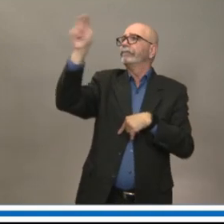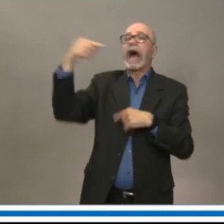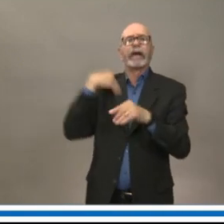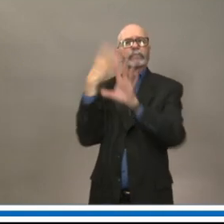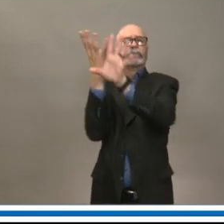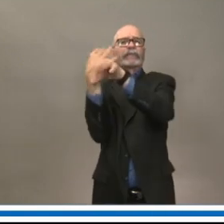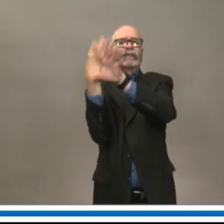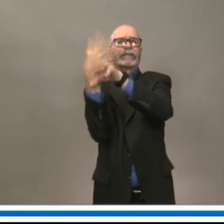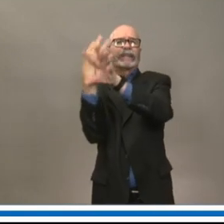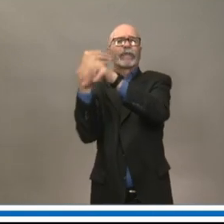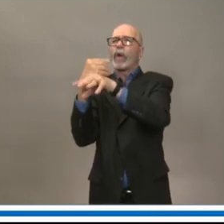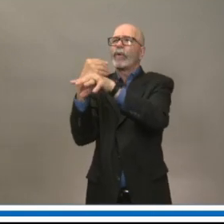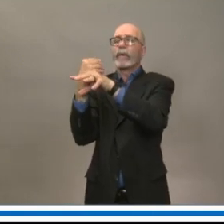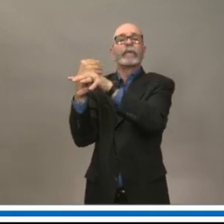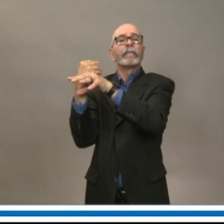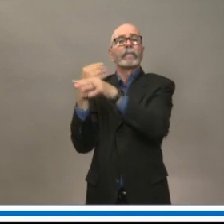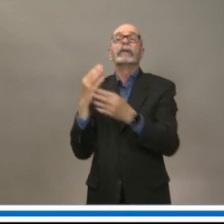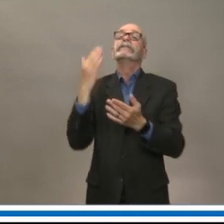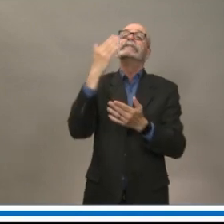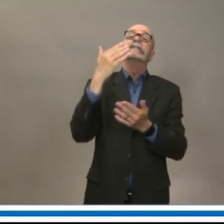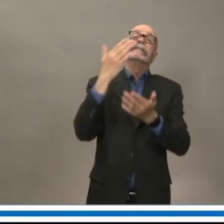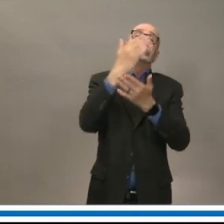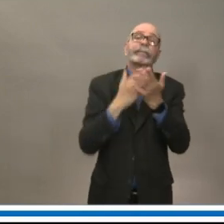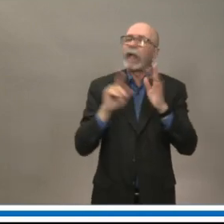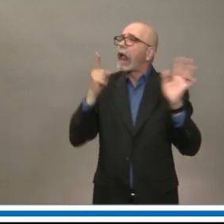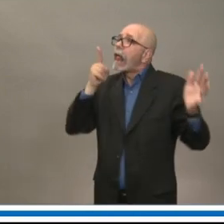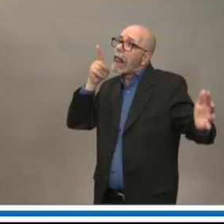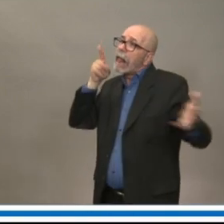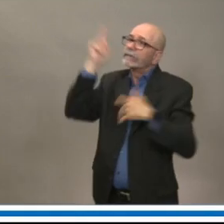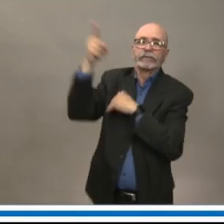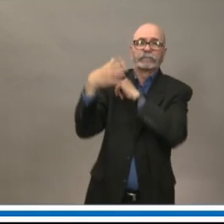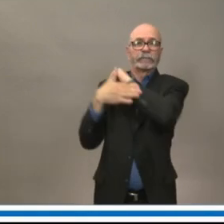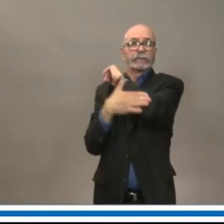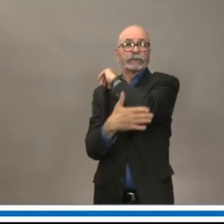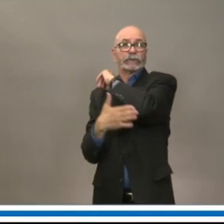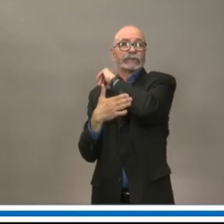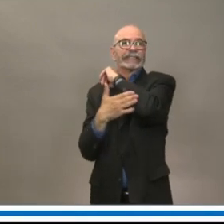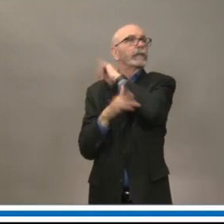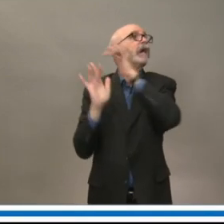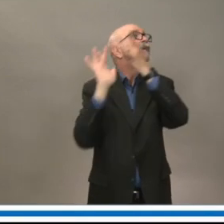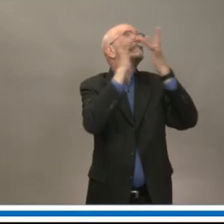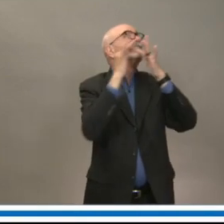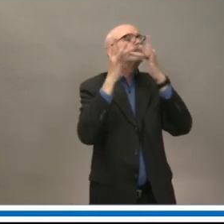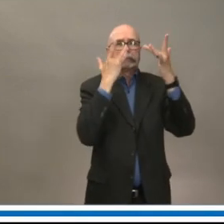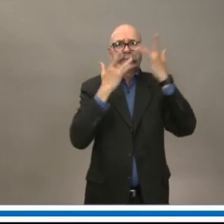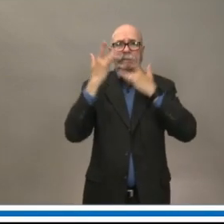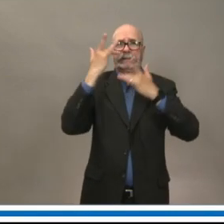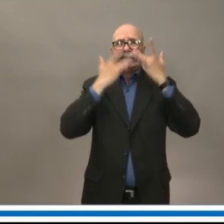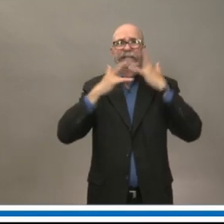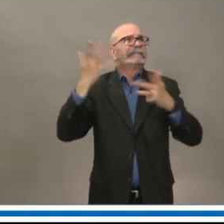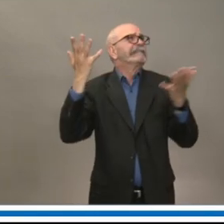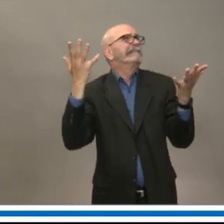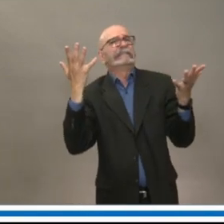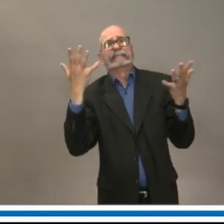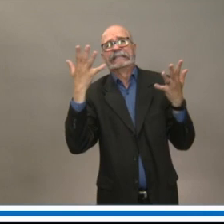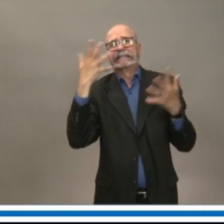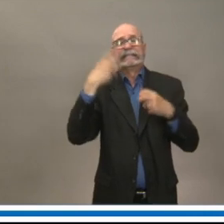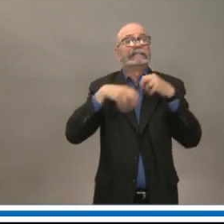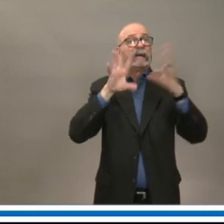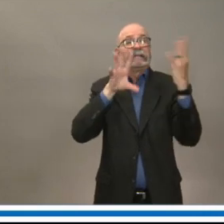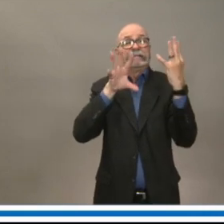areas where access to internet may be more challenging. However, we all need to be creative as we deal